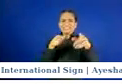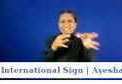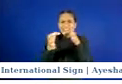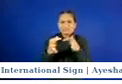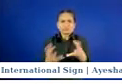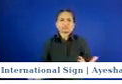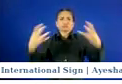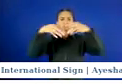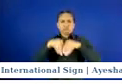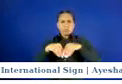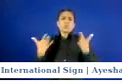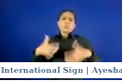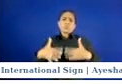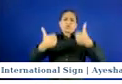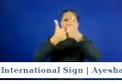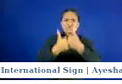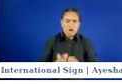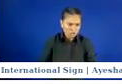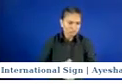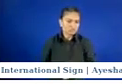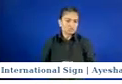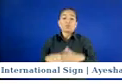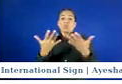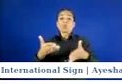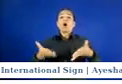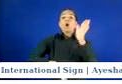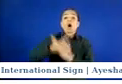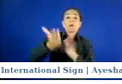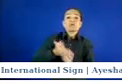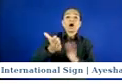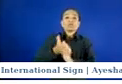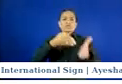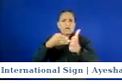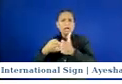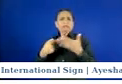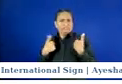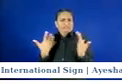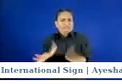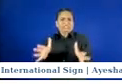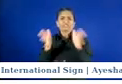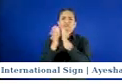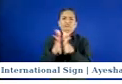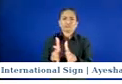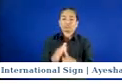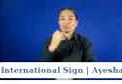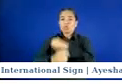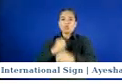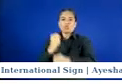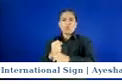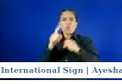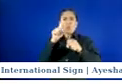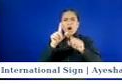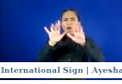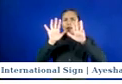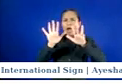centers across the country. But also we are seeing the MIS system that is developed for disability under the